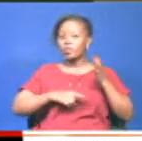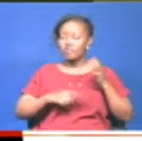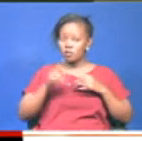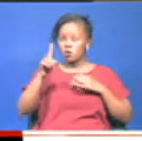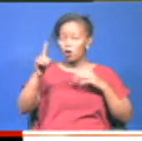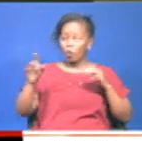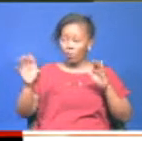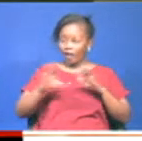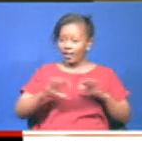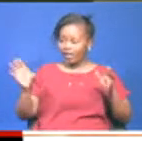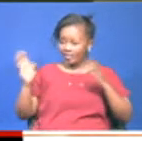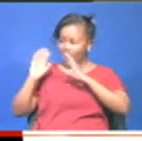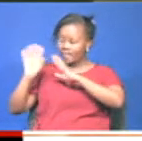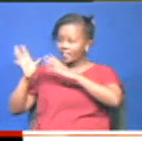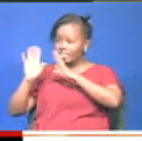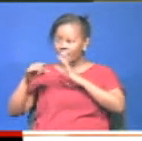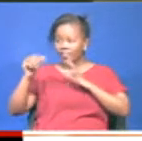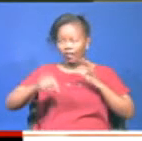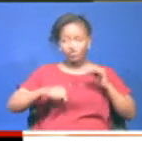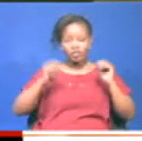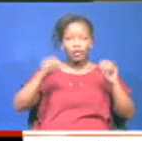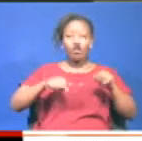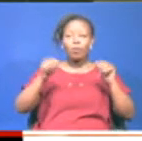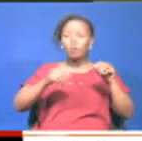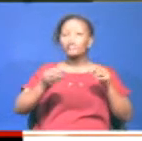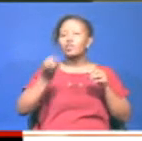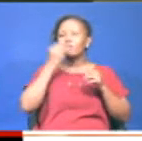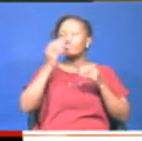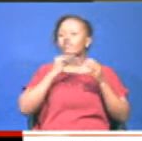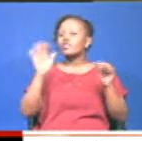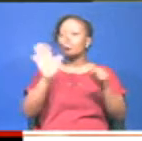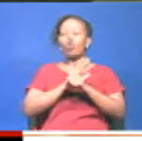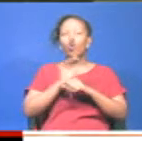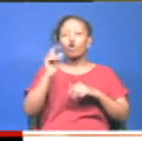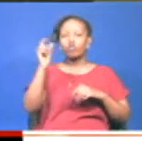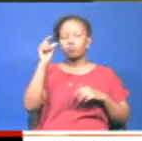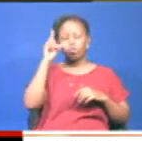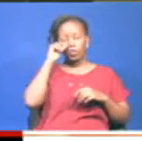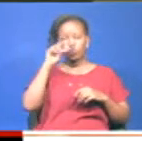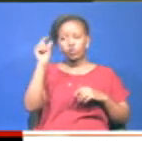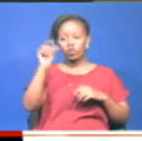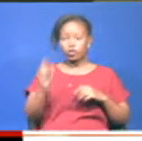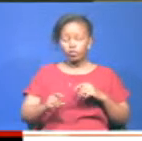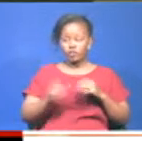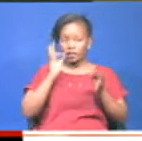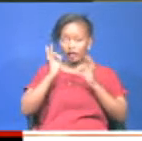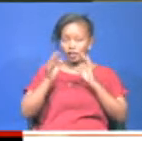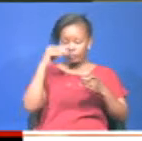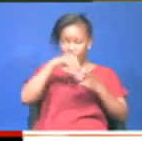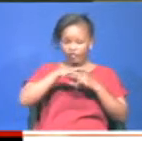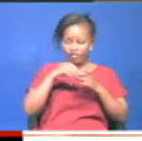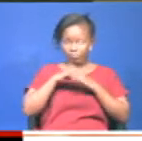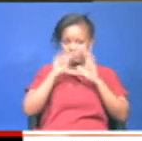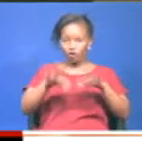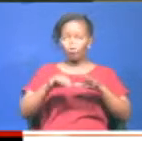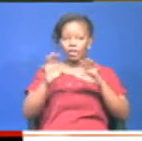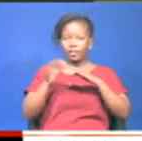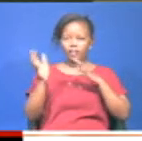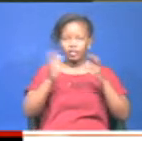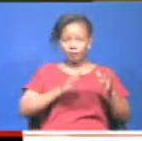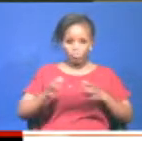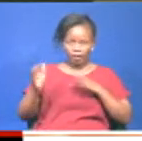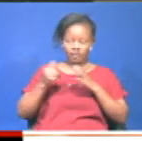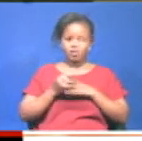constituency is capable of feeding the whole coastal region if adequate agriculture investments are made. Speaking at a rally